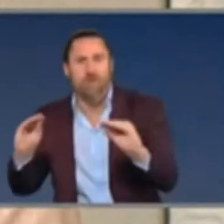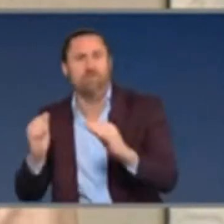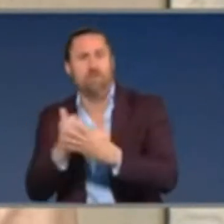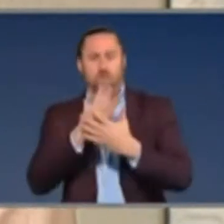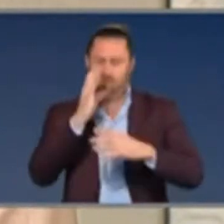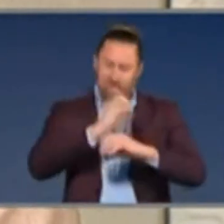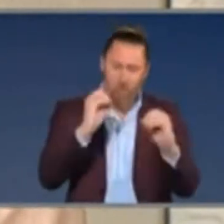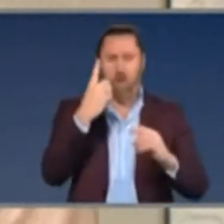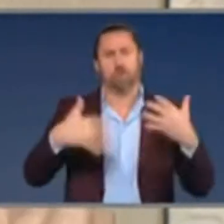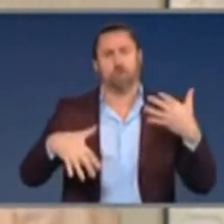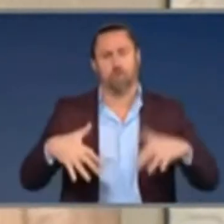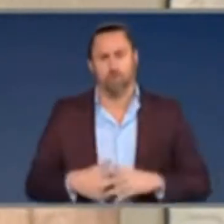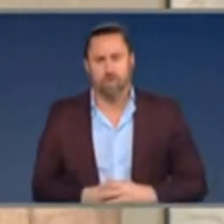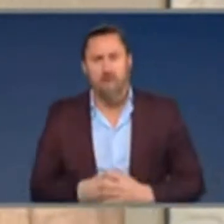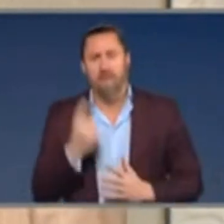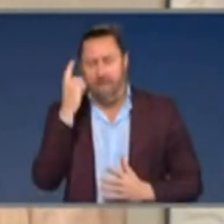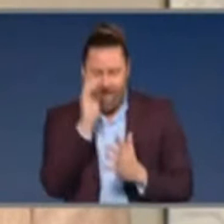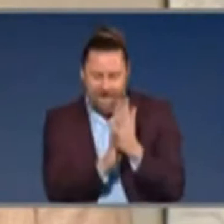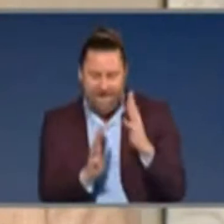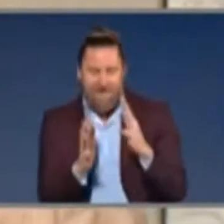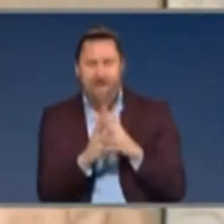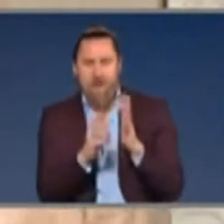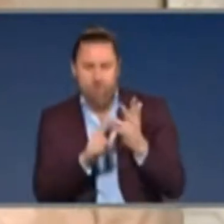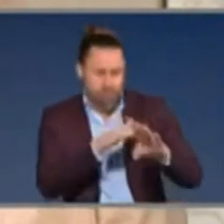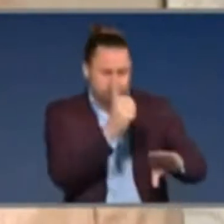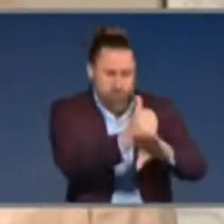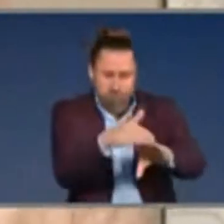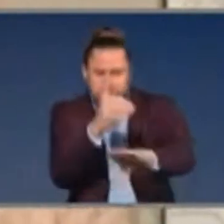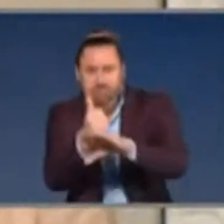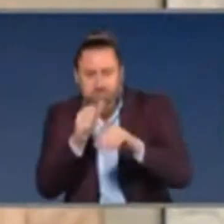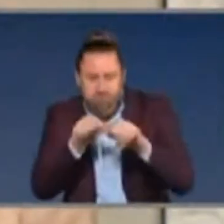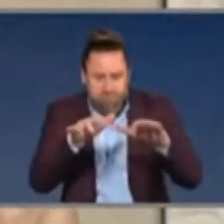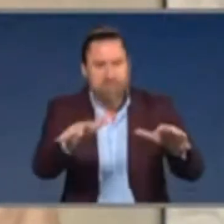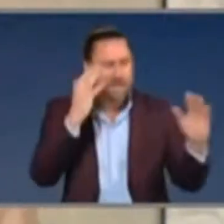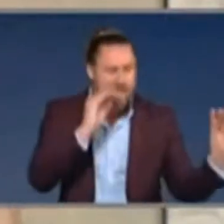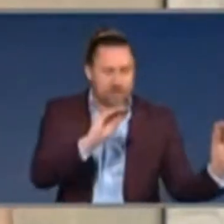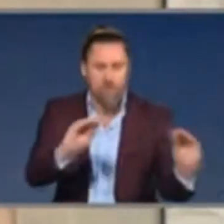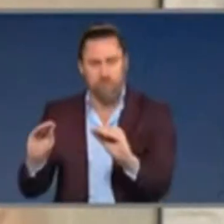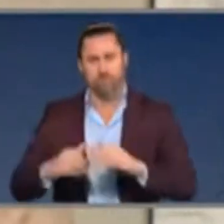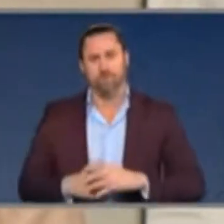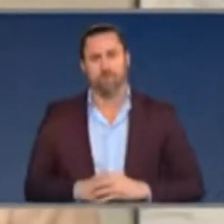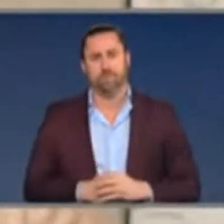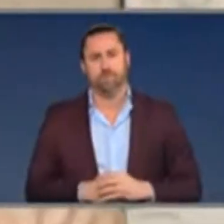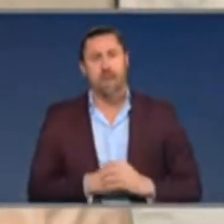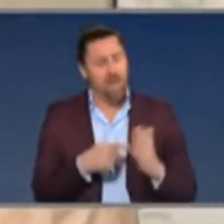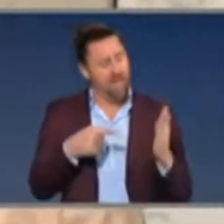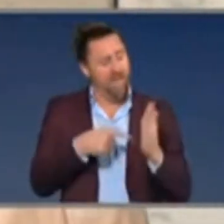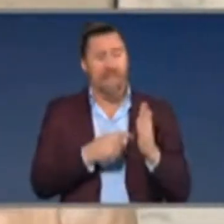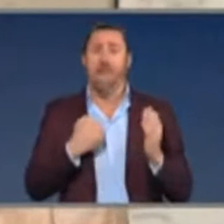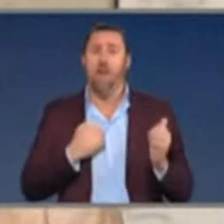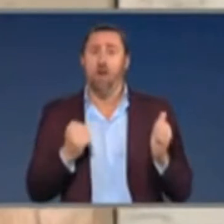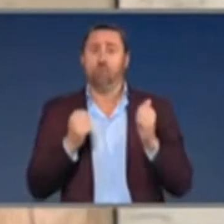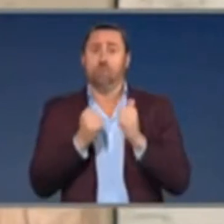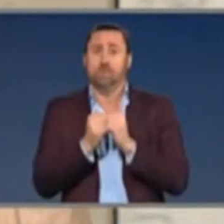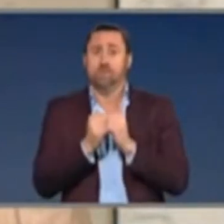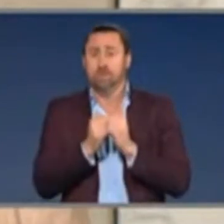work on the implementation plans to get some real nutty figures in there. Let me say on the national agreement, it's very